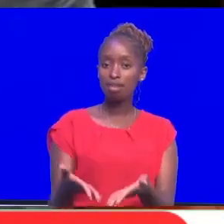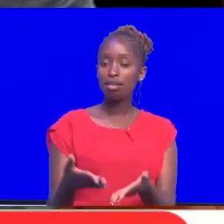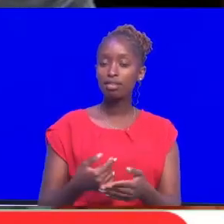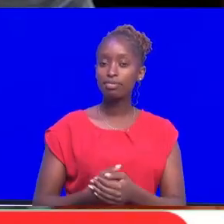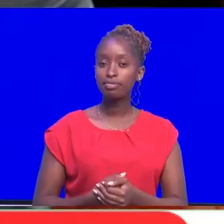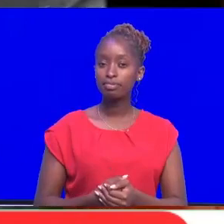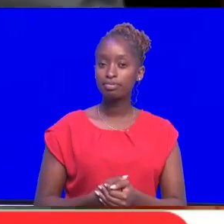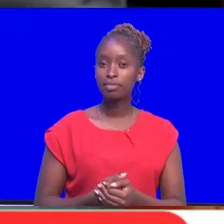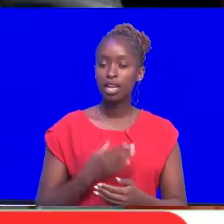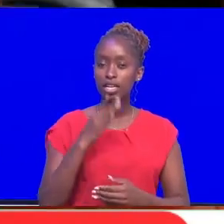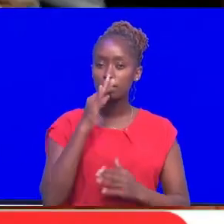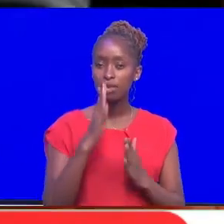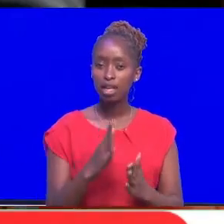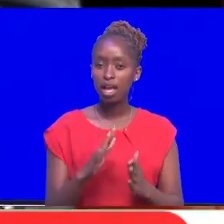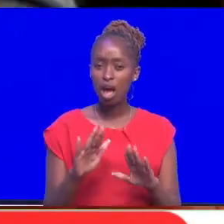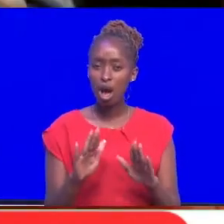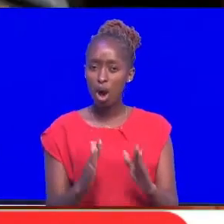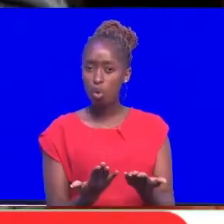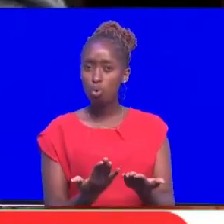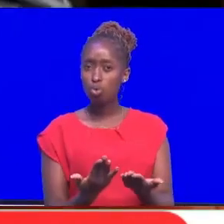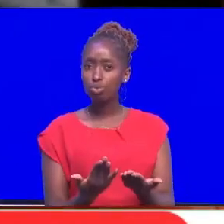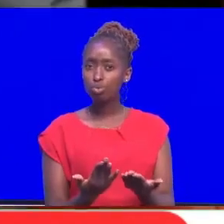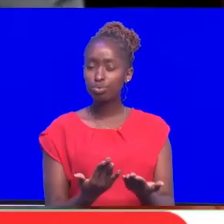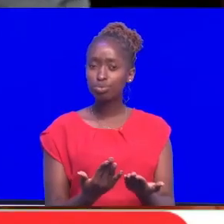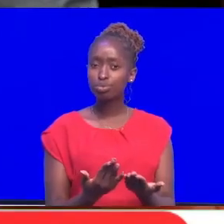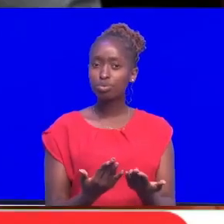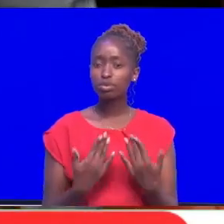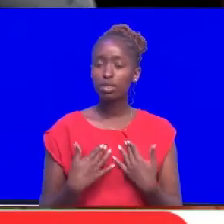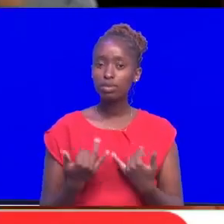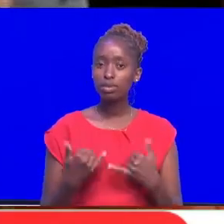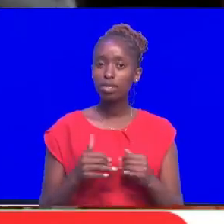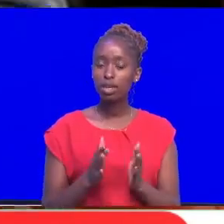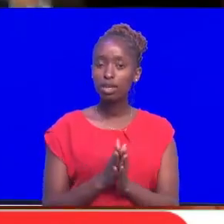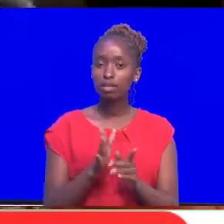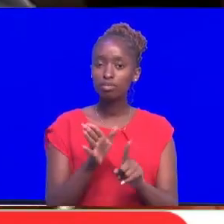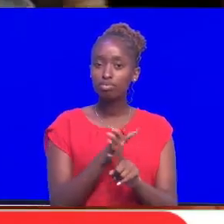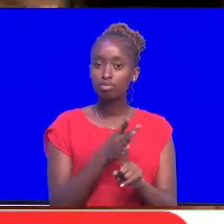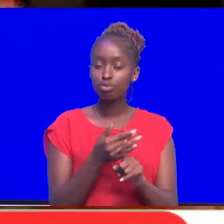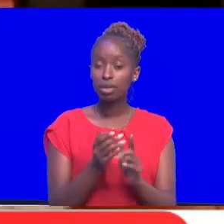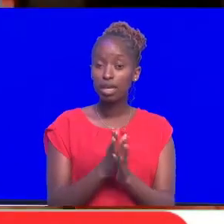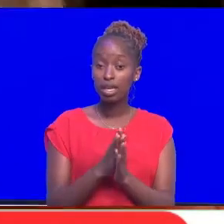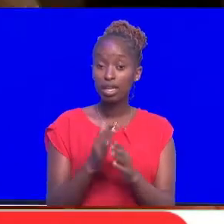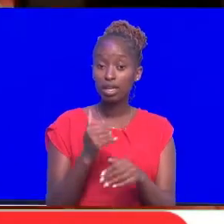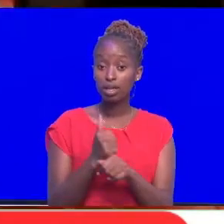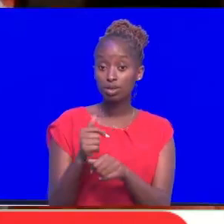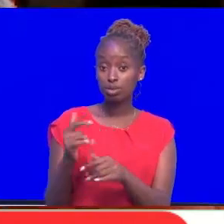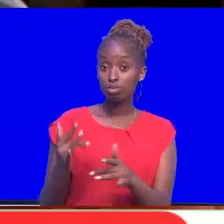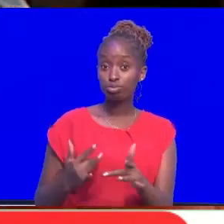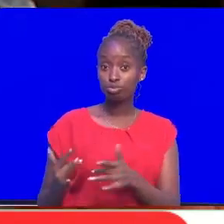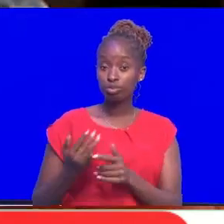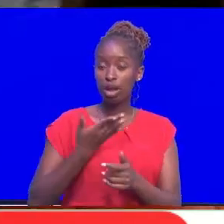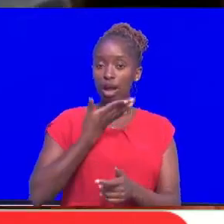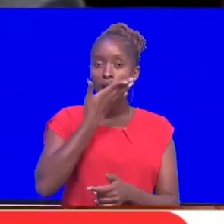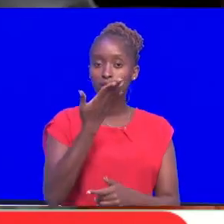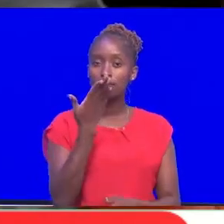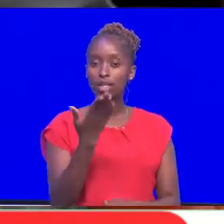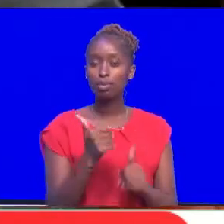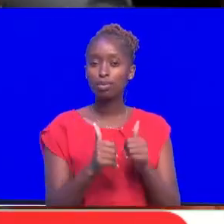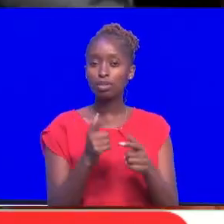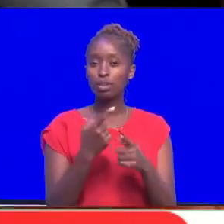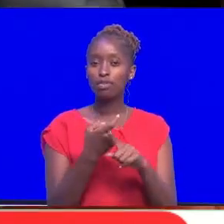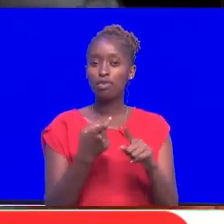Honorable Speaker, how do we assuage the public? How do we address these concerns that are coming from the